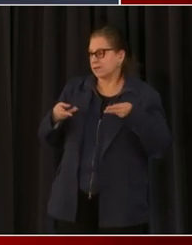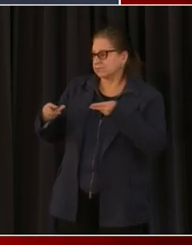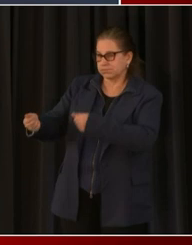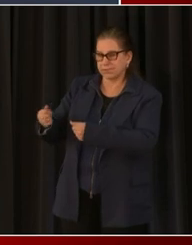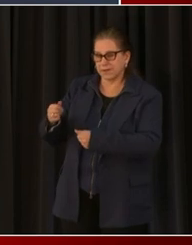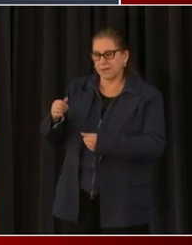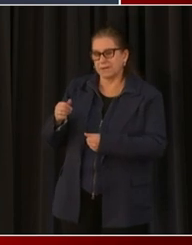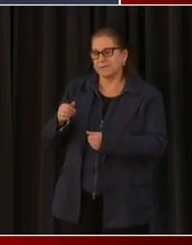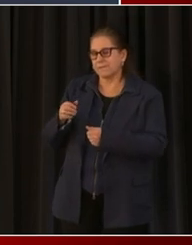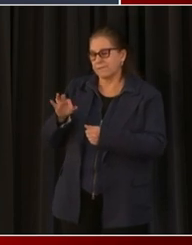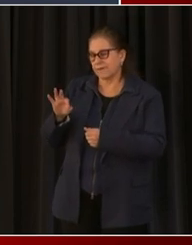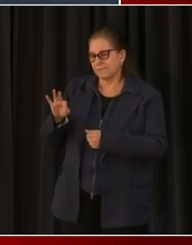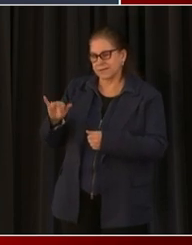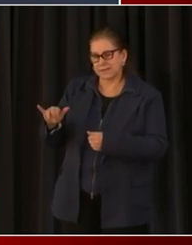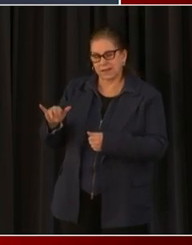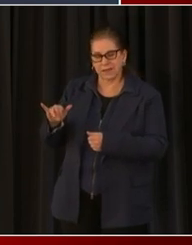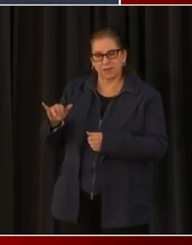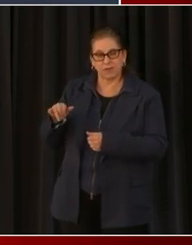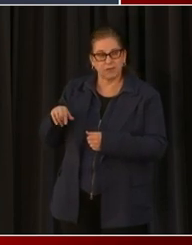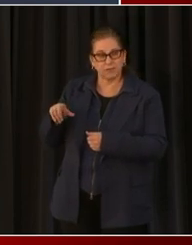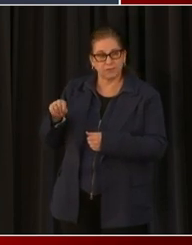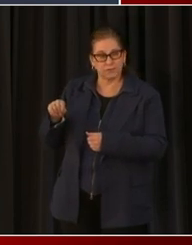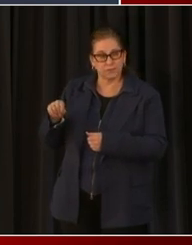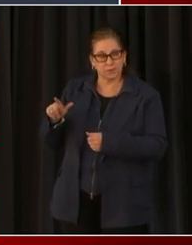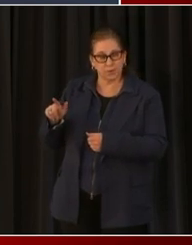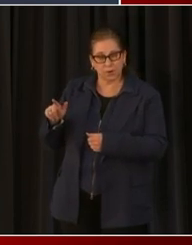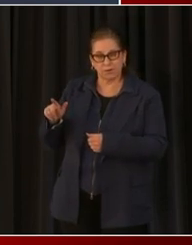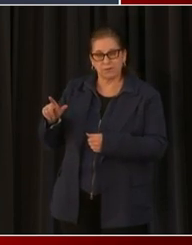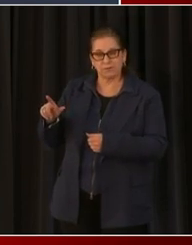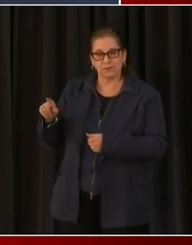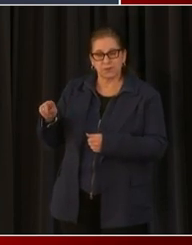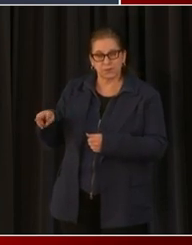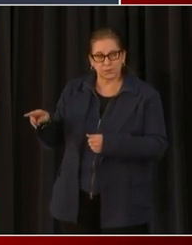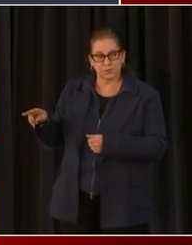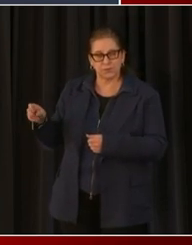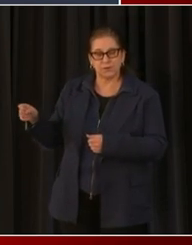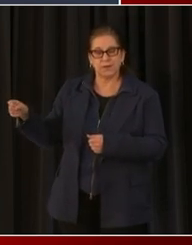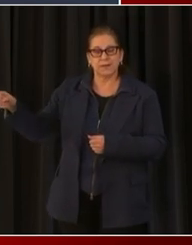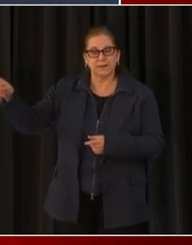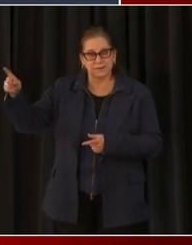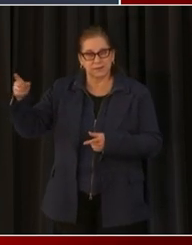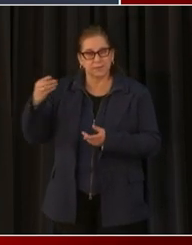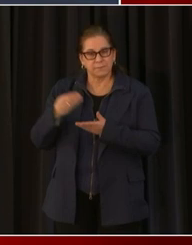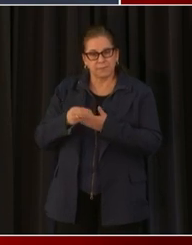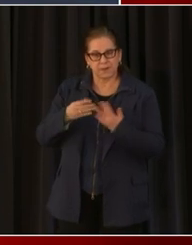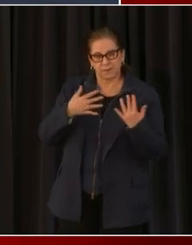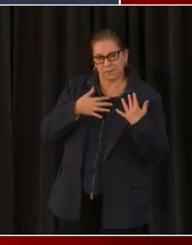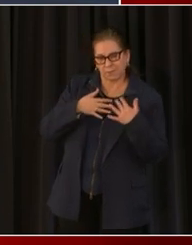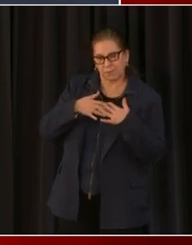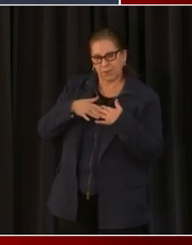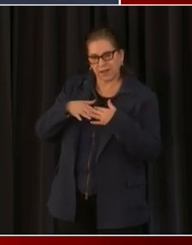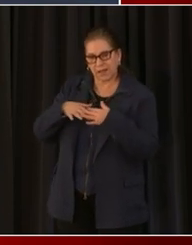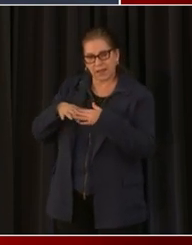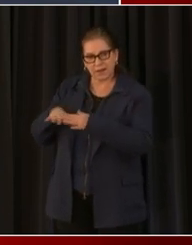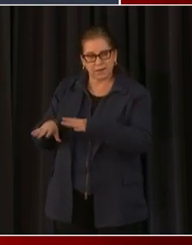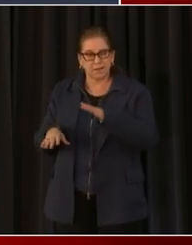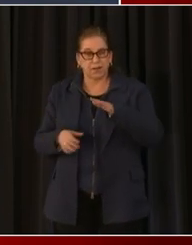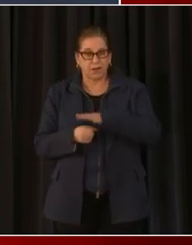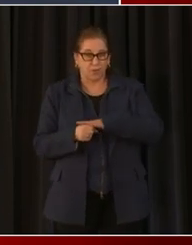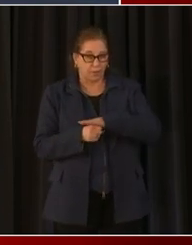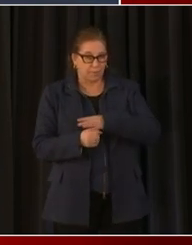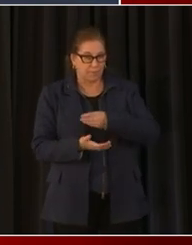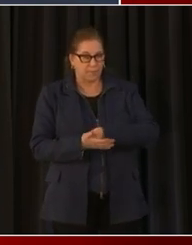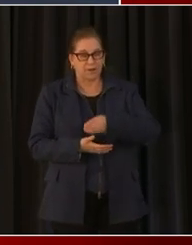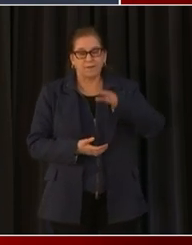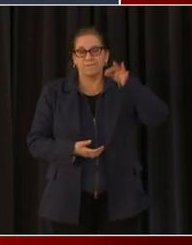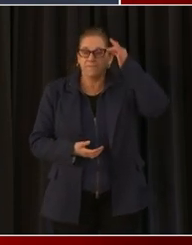summer. So you'll see throughout these plans that there'll be a blend of the use of our local dollars, federal funding. For example, we